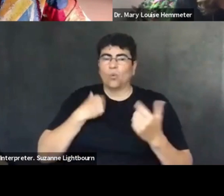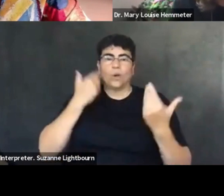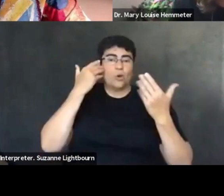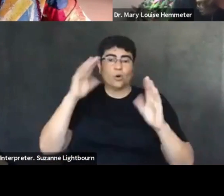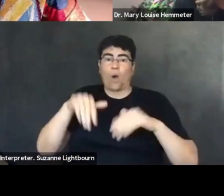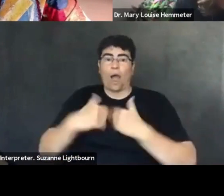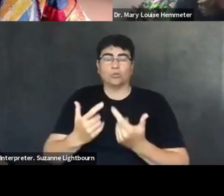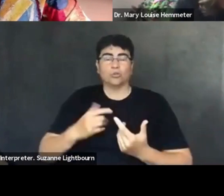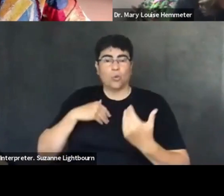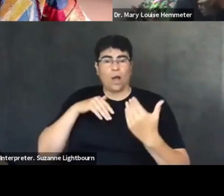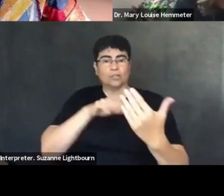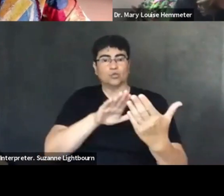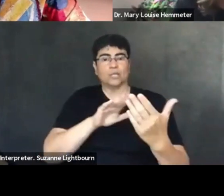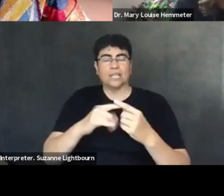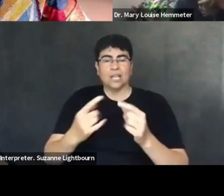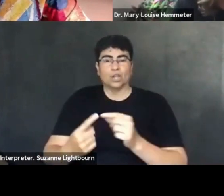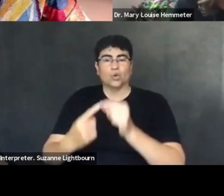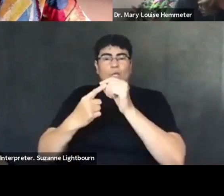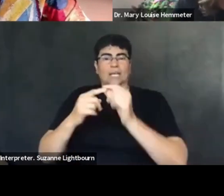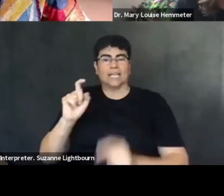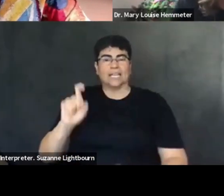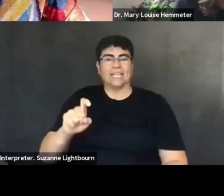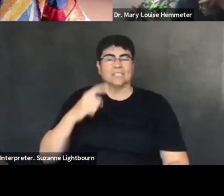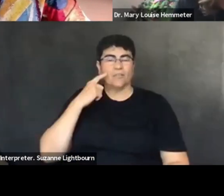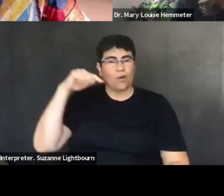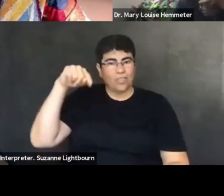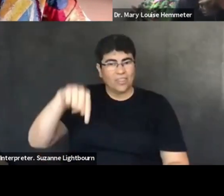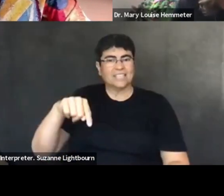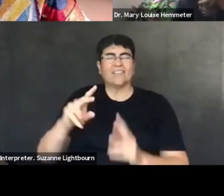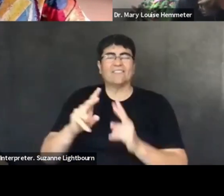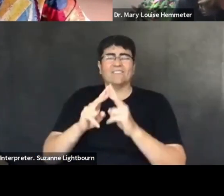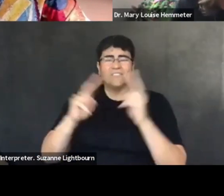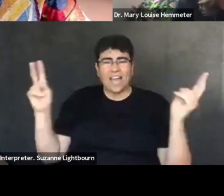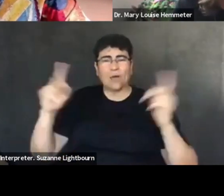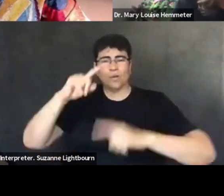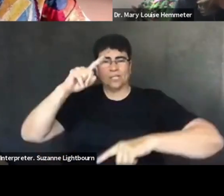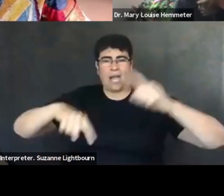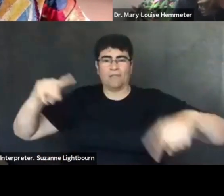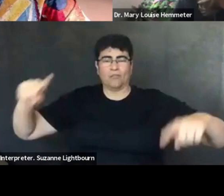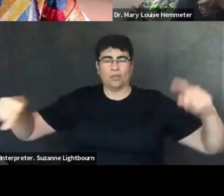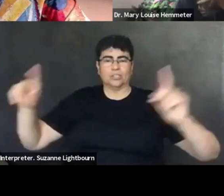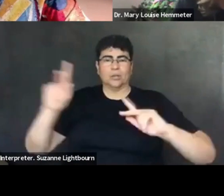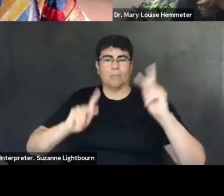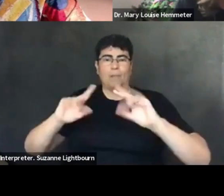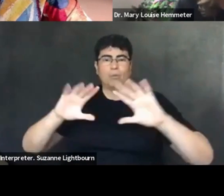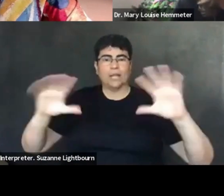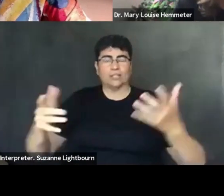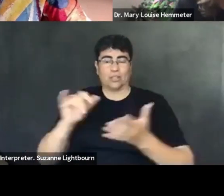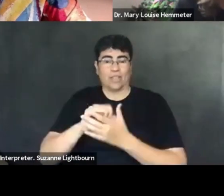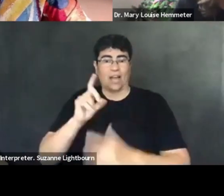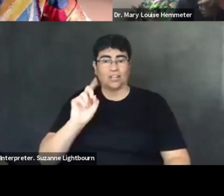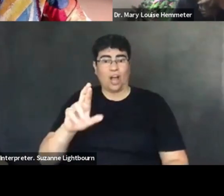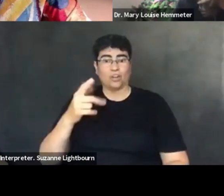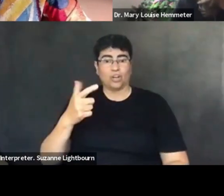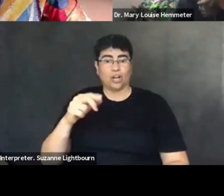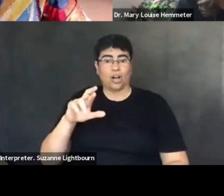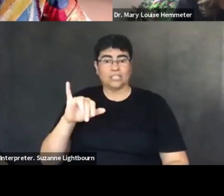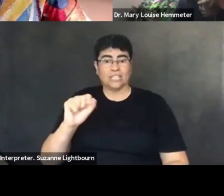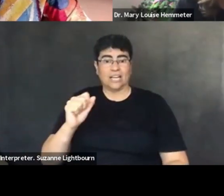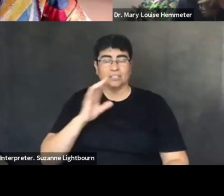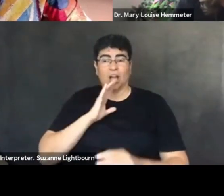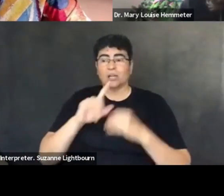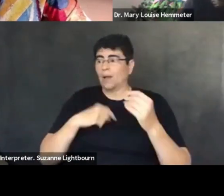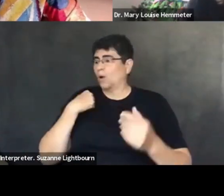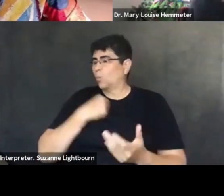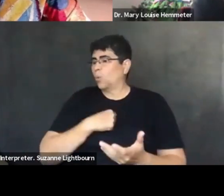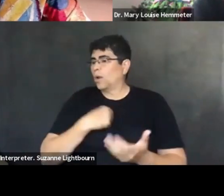how to address the unique needs of this very diverse population that Dr. Garcia talked about. When we have